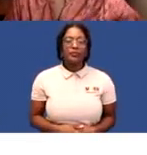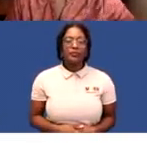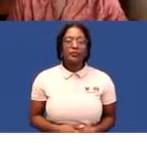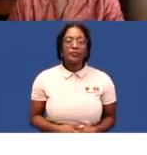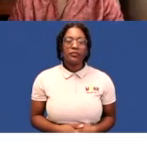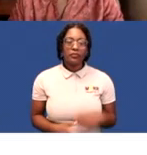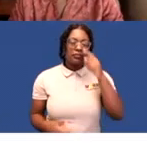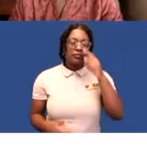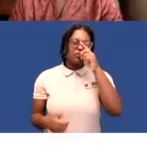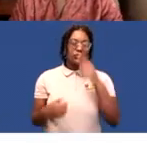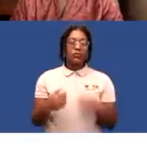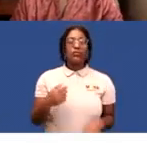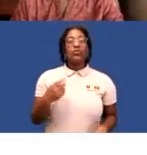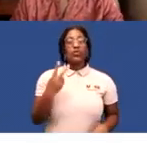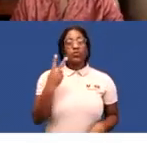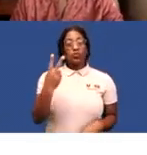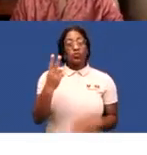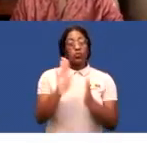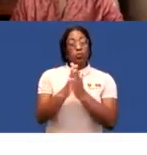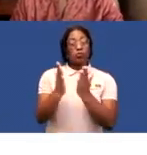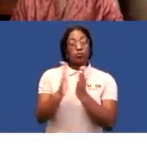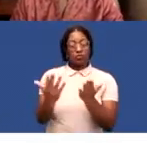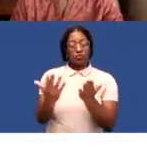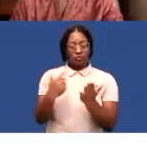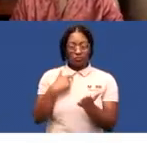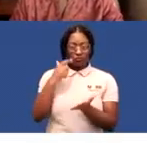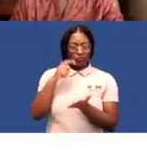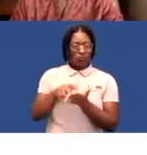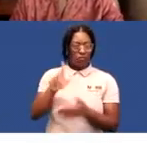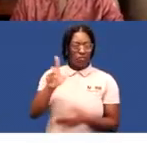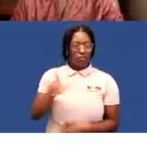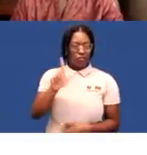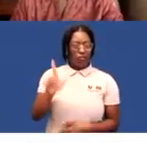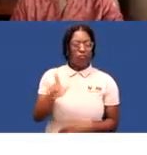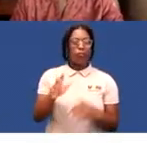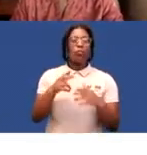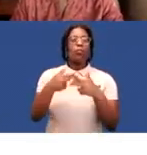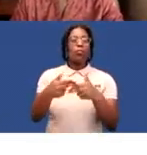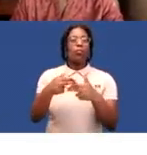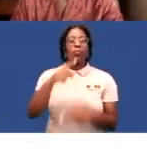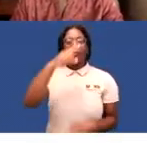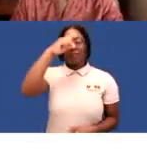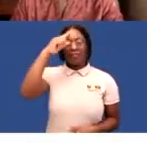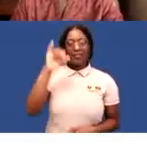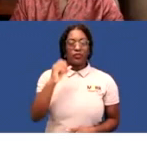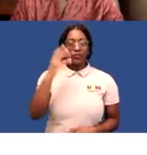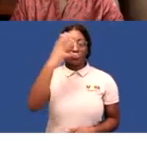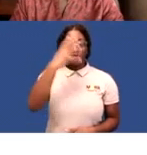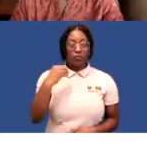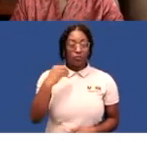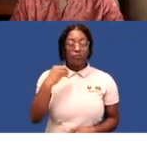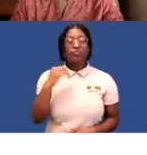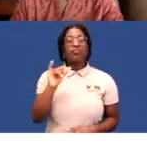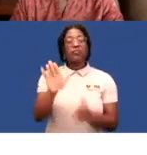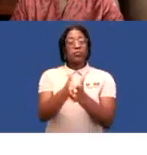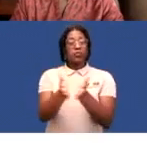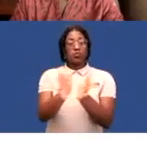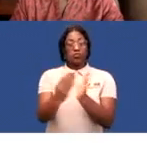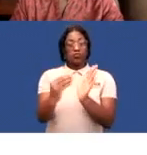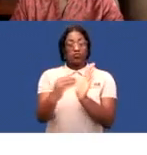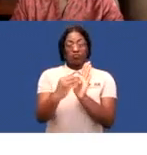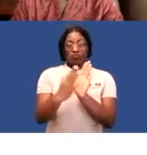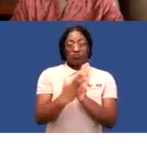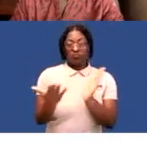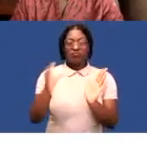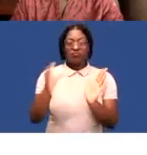Beautiful. It was published in the 70s by Anne McGovern, and made up of Black and white photos of